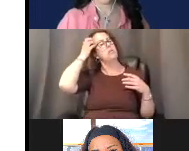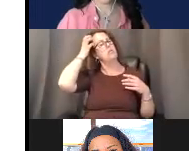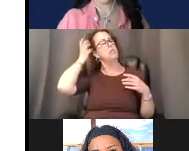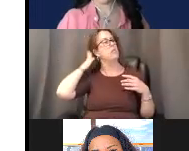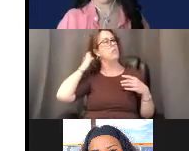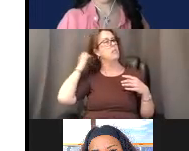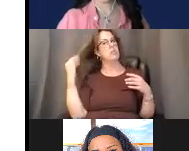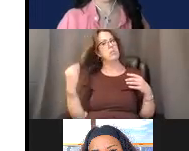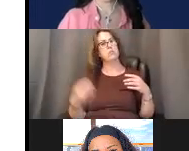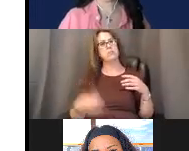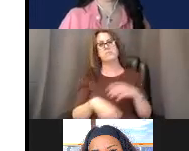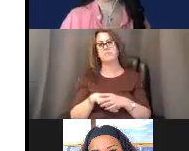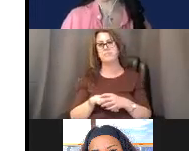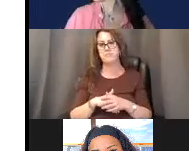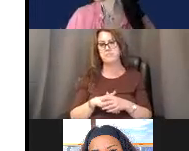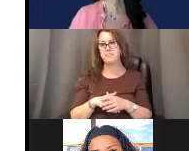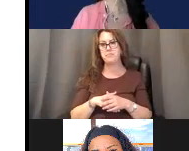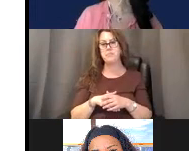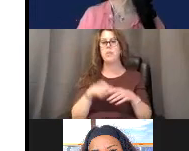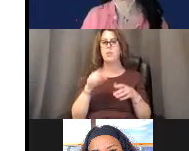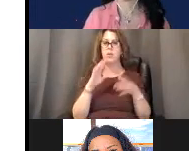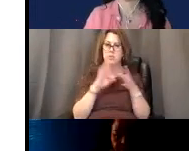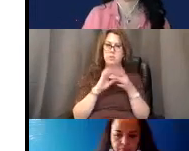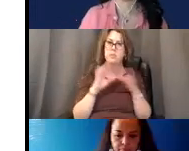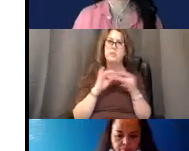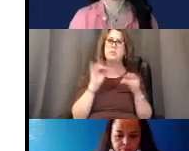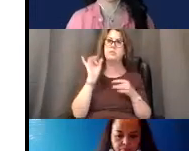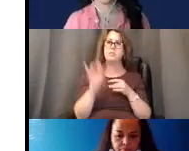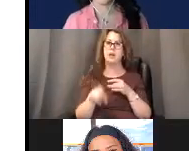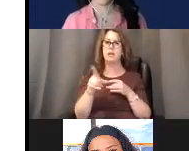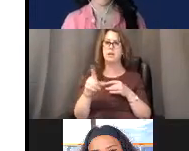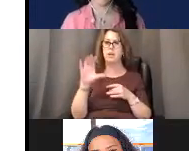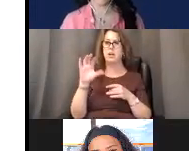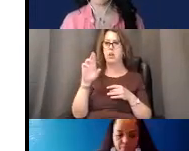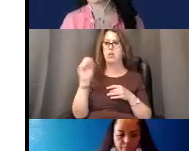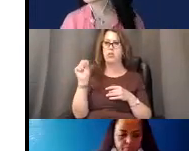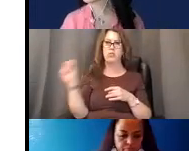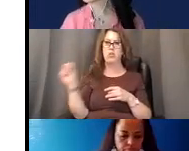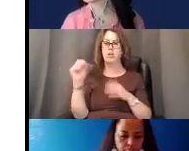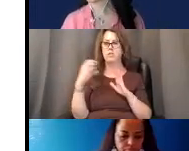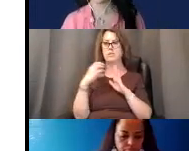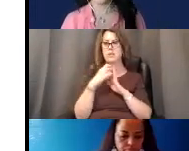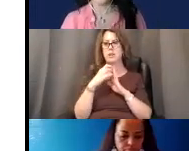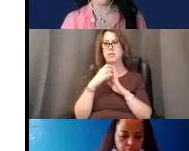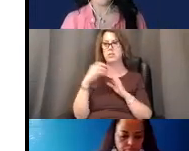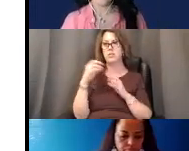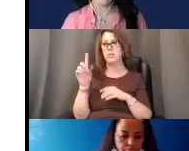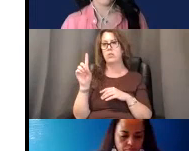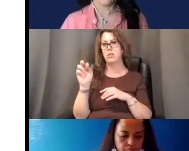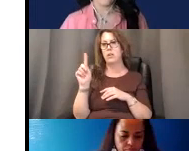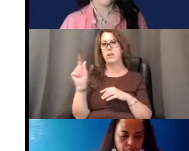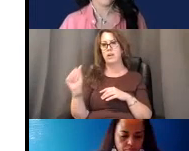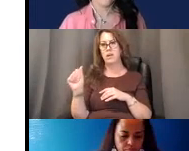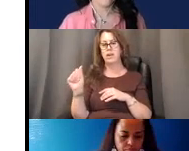And then as we keep, we referenced several times, like just the idea of the cross-sector collaborative, right? And so having cross-sector data to